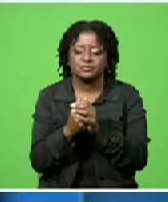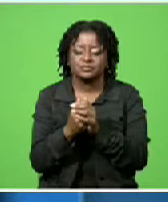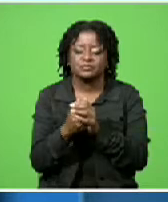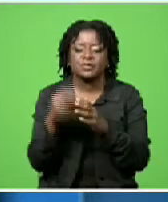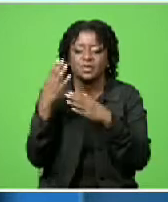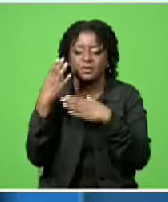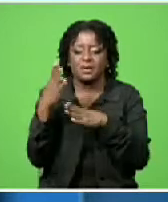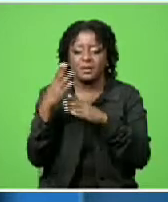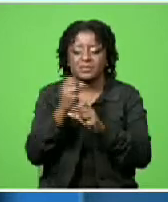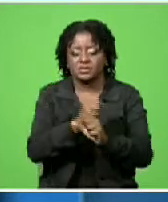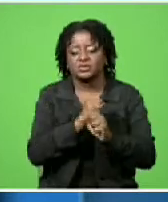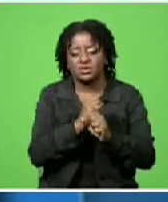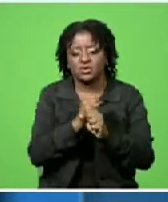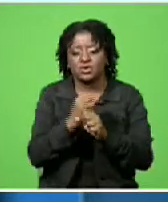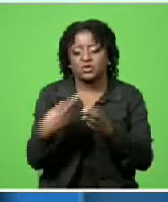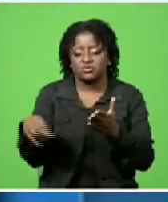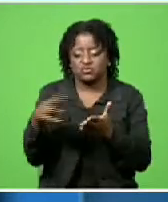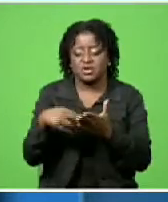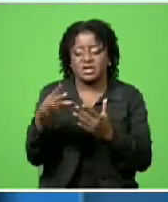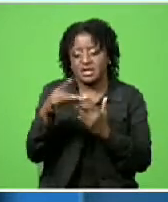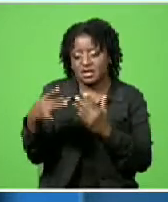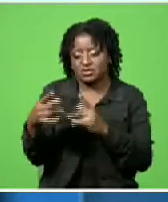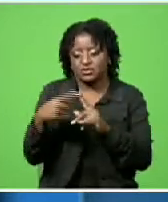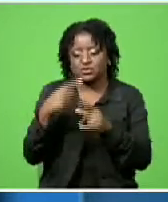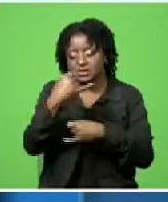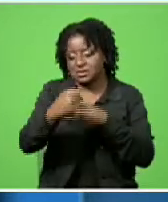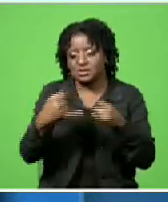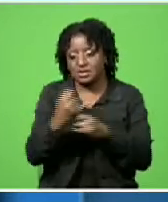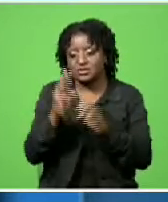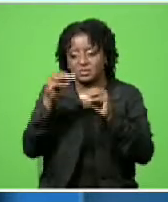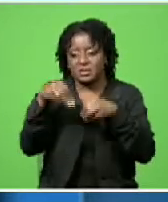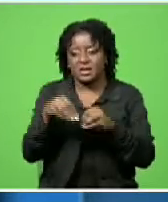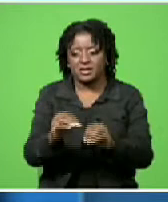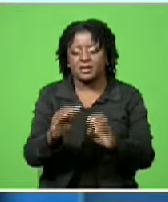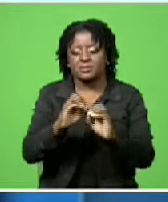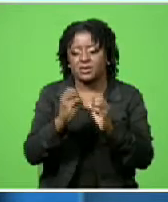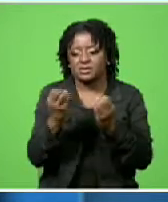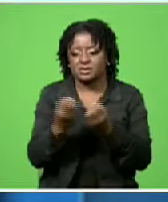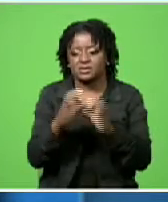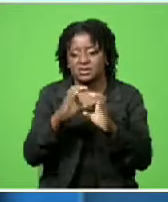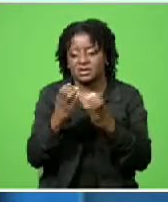The Bahamas secured re-election to the International Maritime Organization Council for the